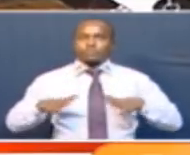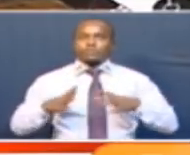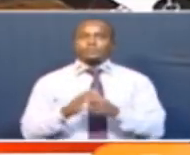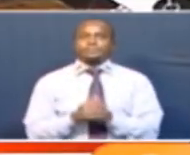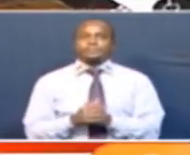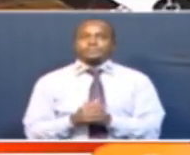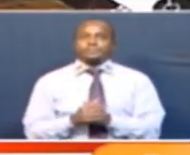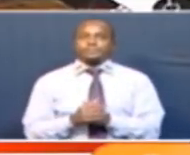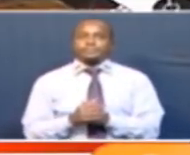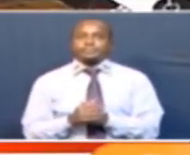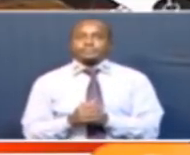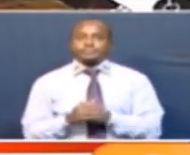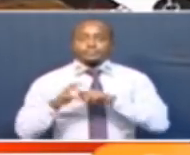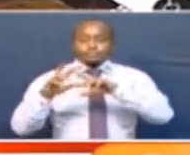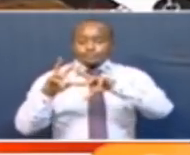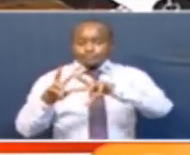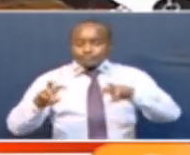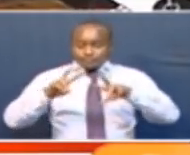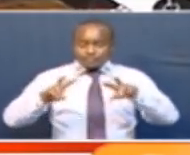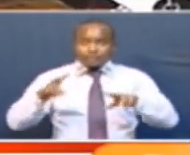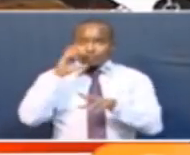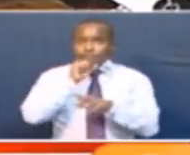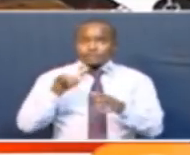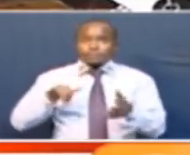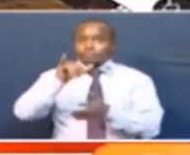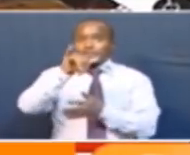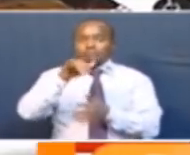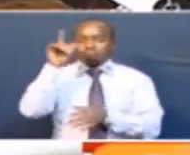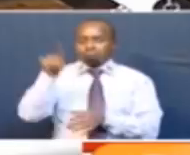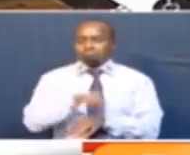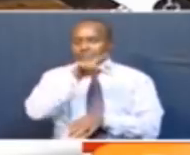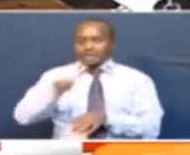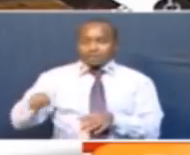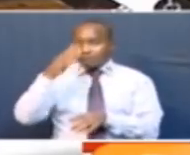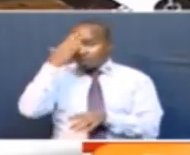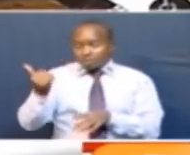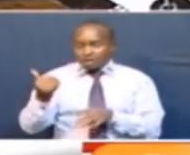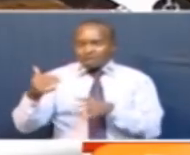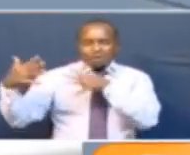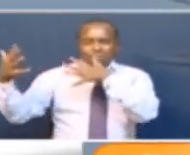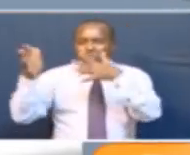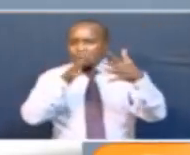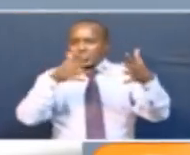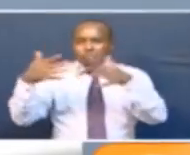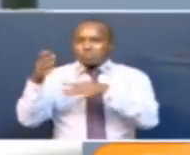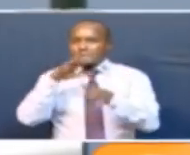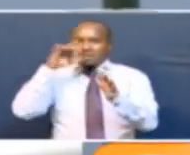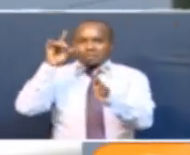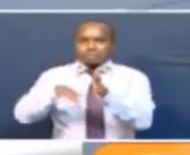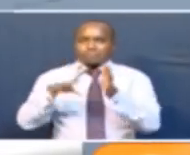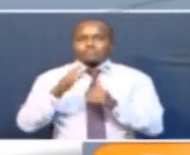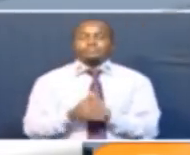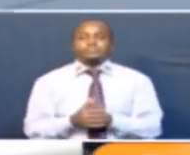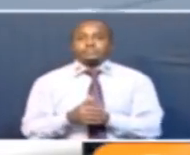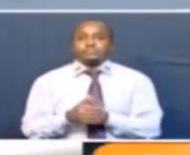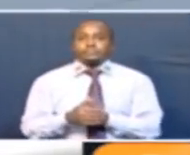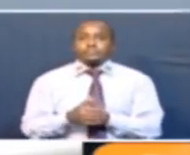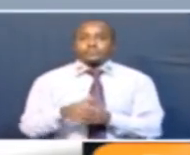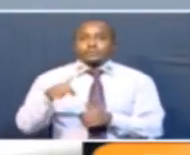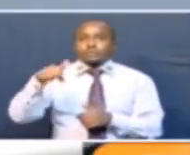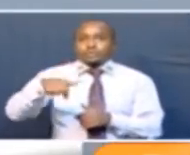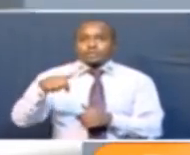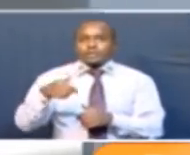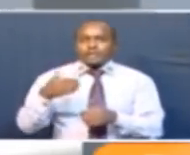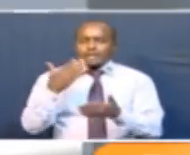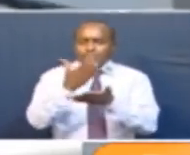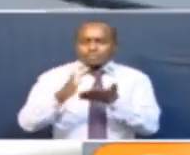Meanwhile, the search for the missing plane has been called off yet again due to bad weather. Search teams today centered their search on a